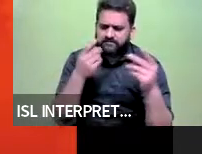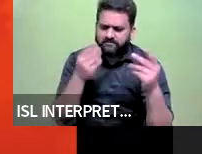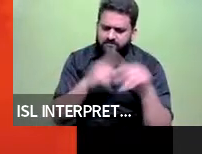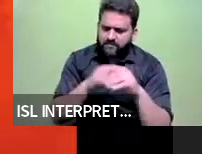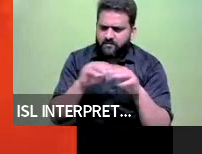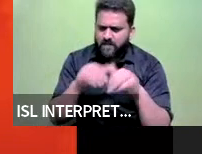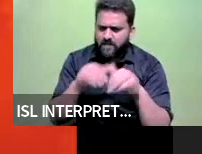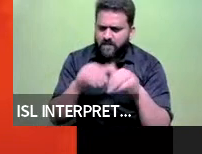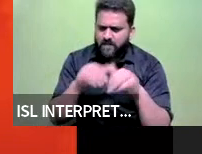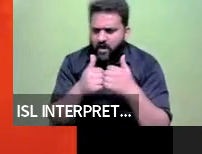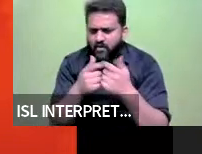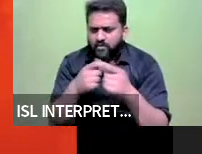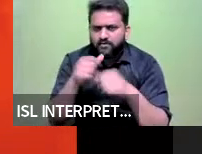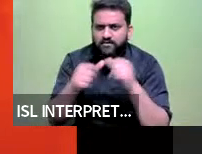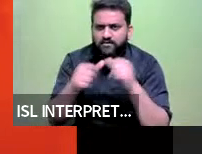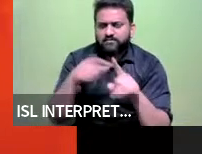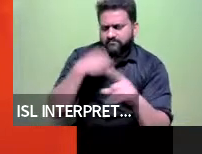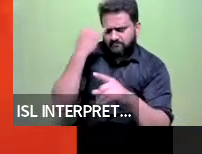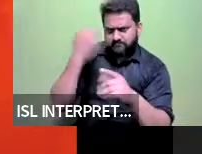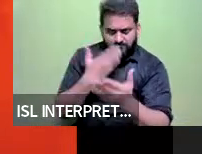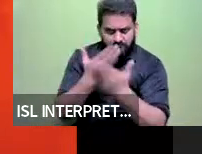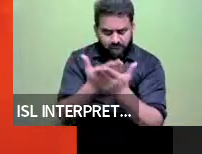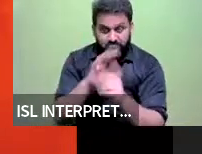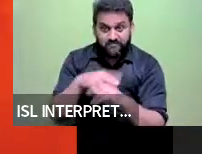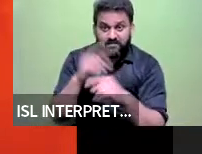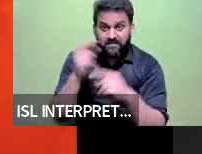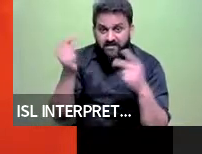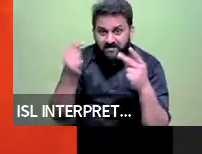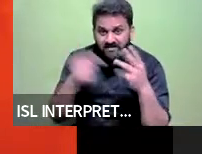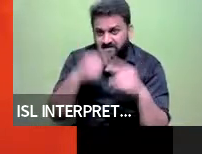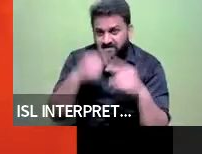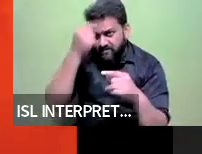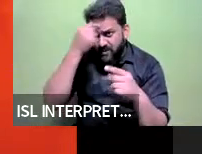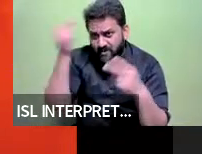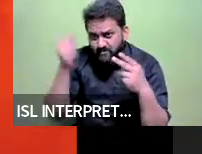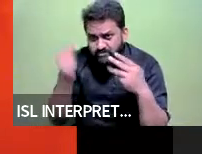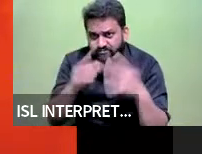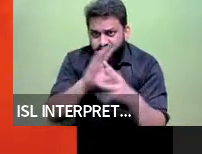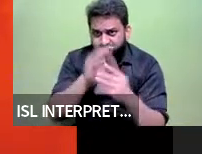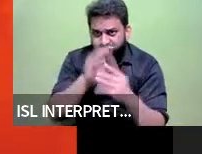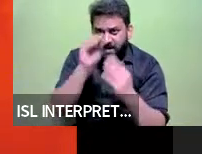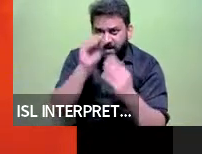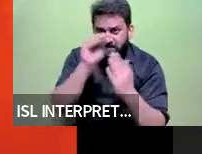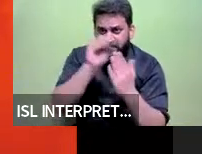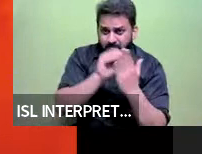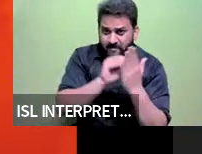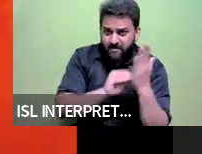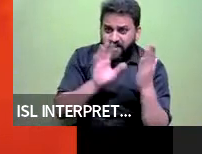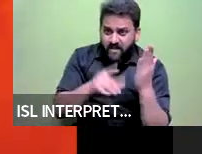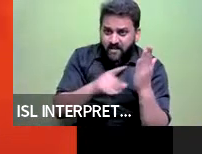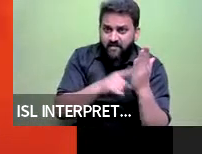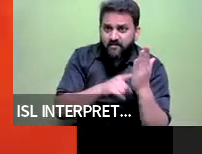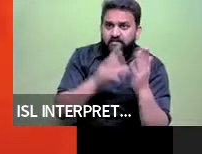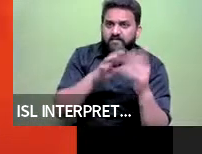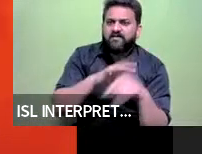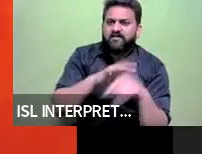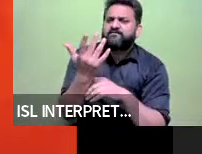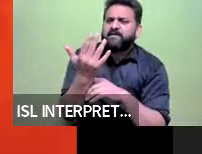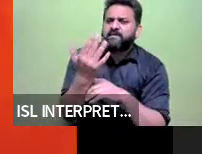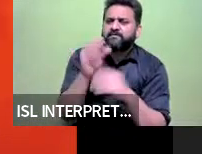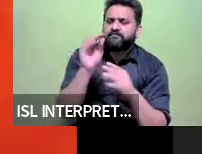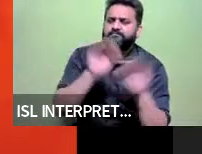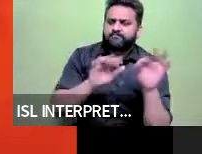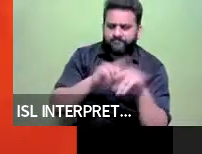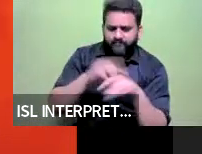one. We suggest that every item, every issue which you have prepared, you should prepare for 5 minutes,